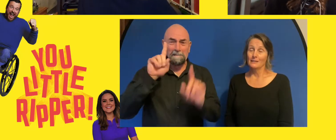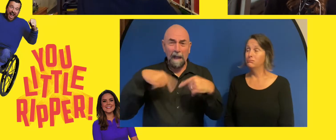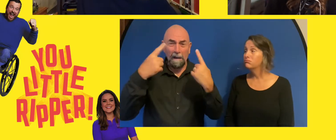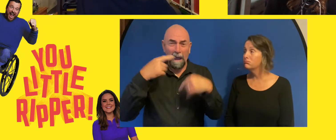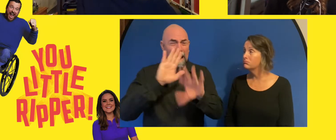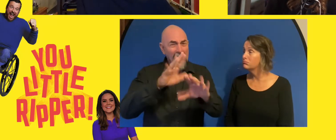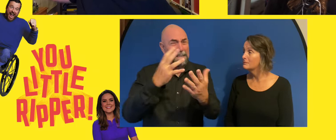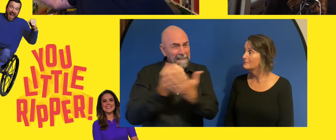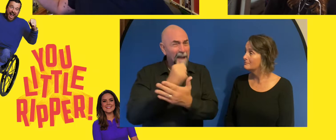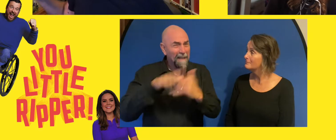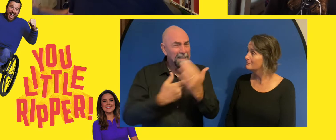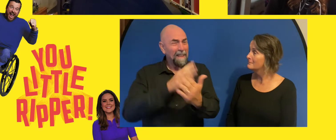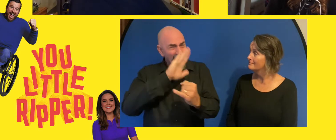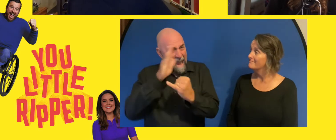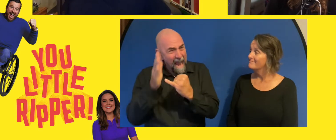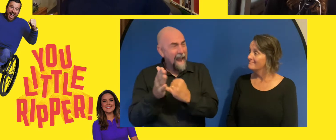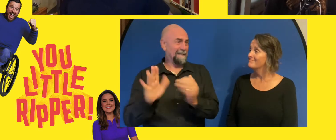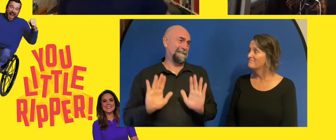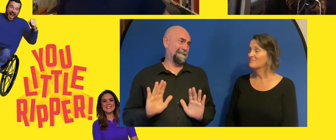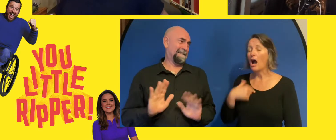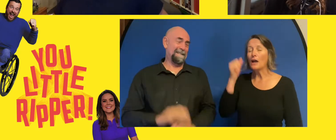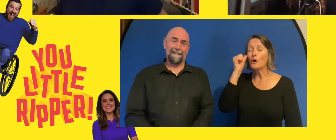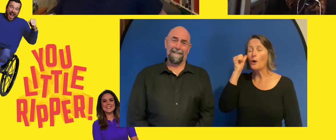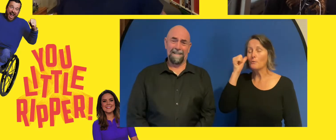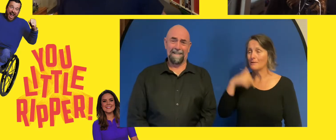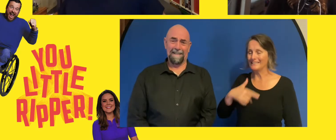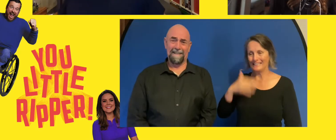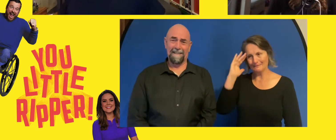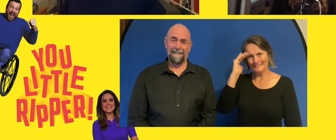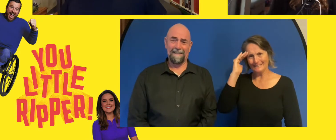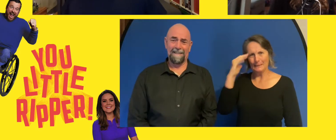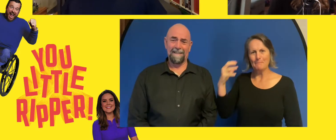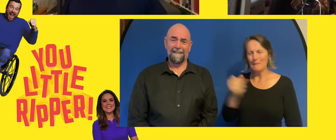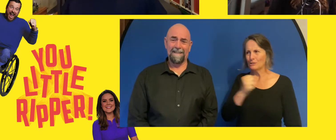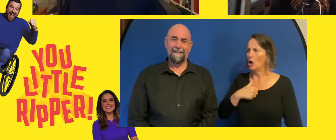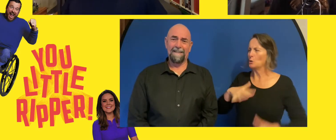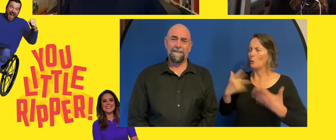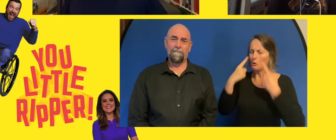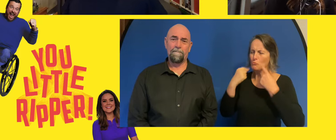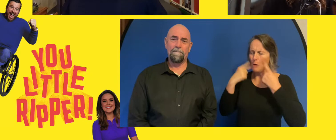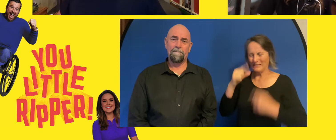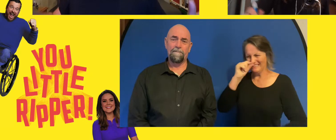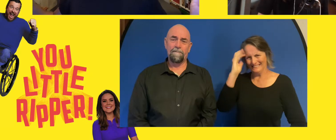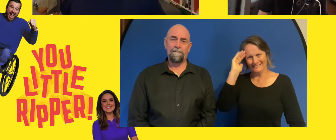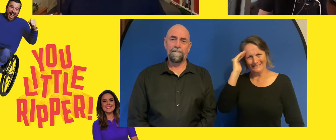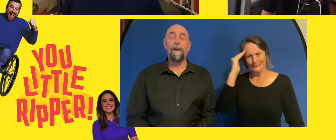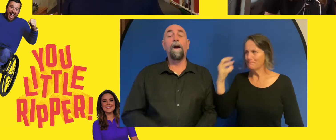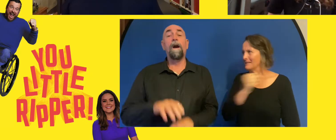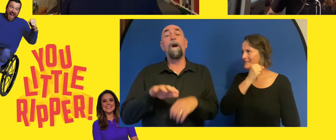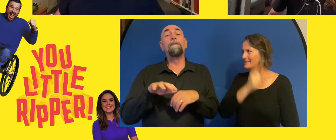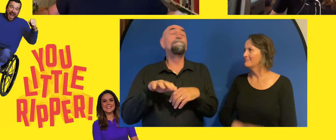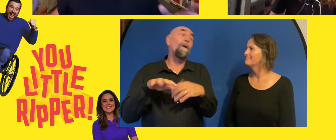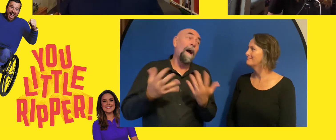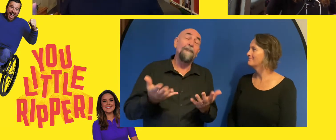for the end. We love the feels, Kurt. We've just got to embrace them. We're going to get through it. We can get through this episode. We can. I know we can. Well, on